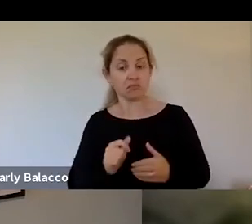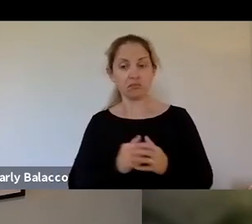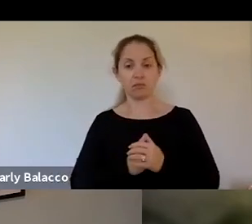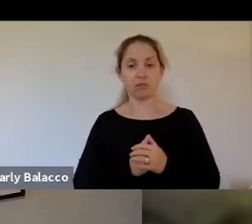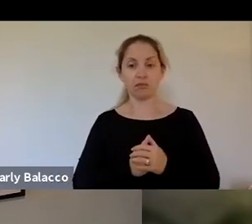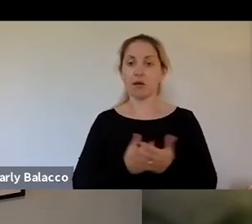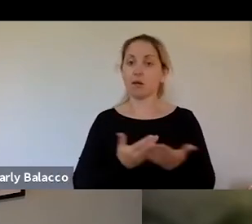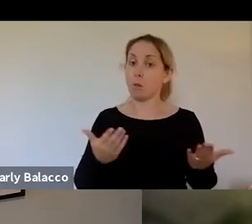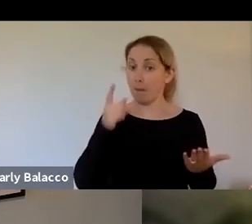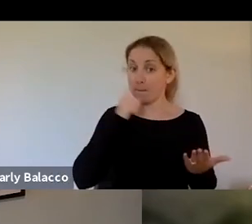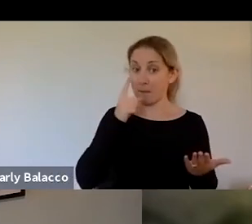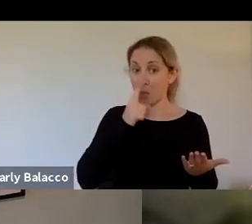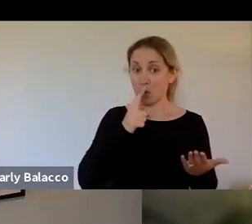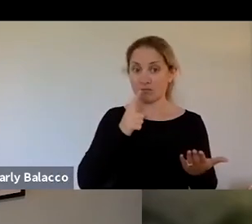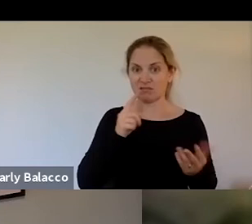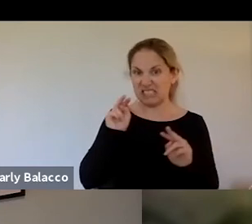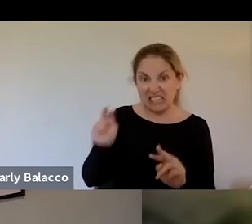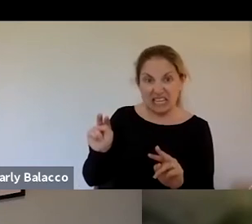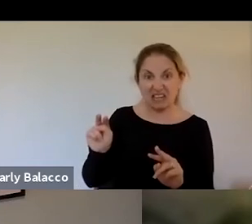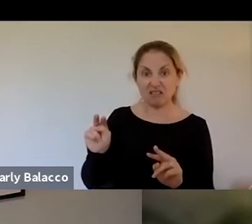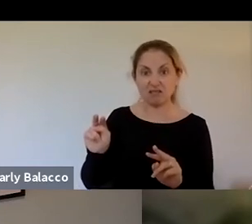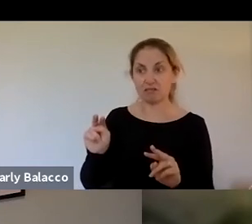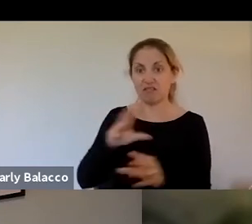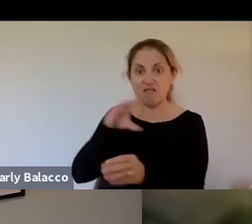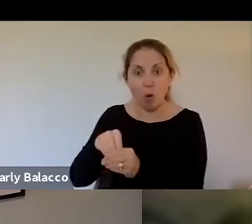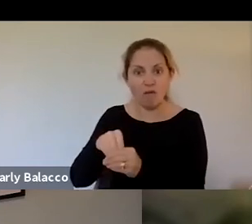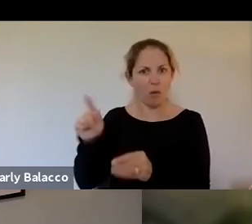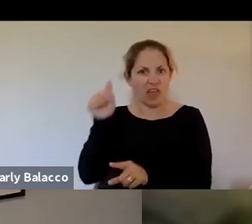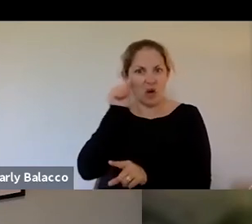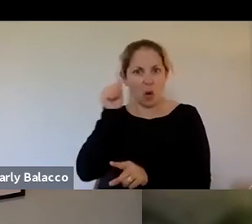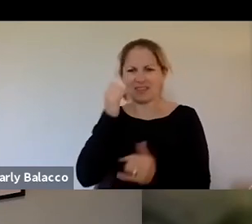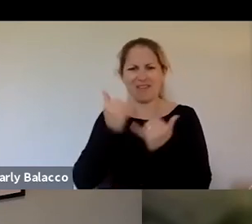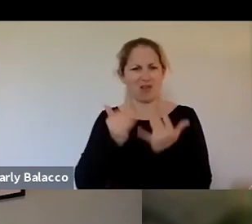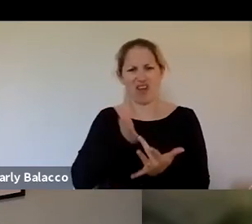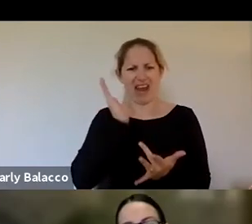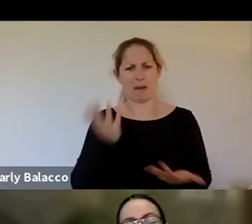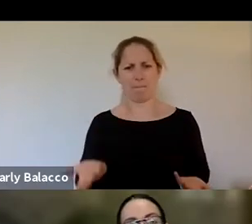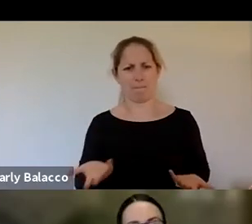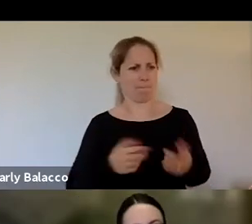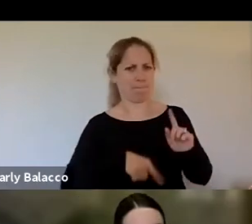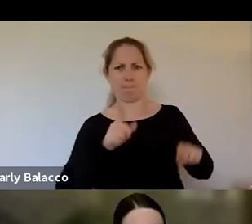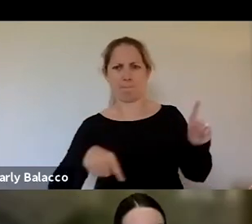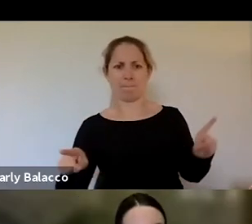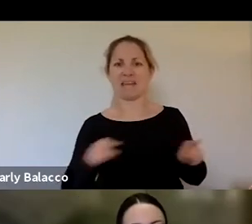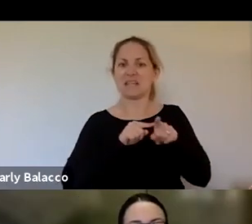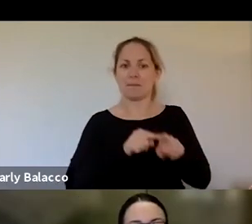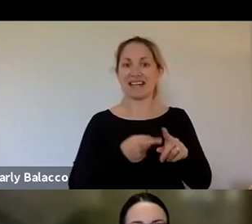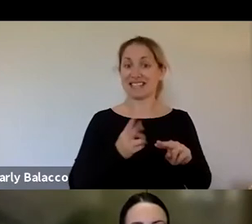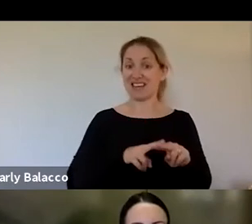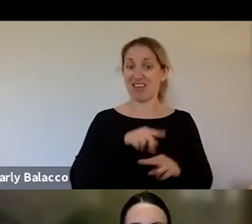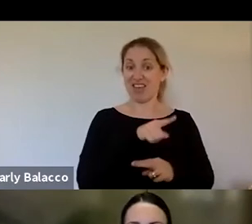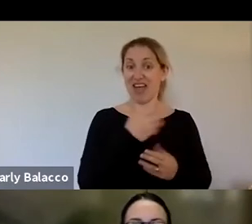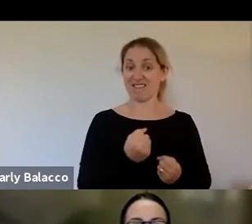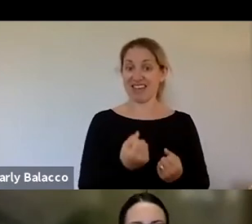know about is almost so random. It depends on whose email list they're on or what someone sends them on